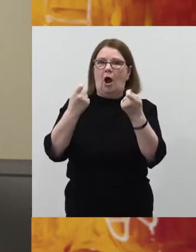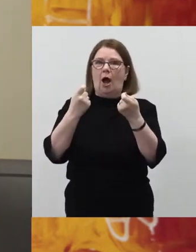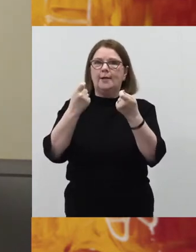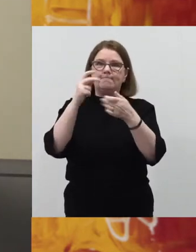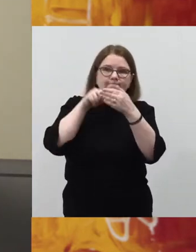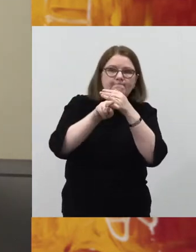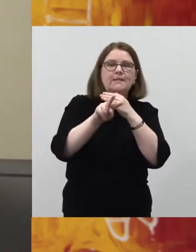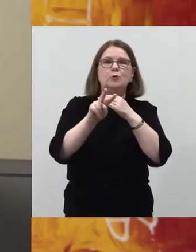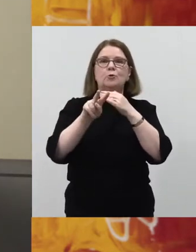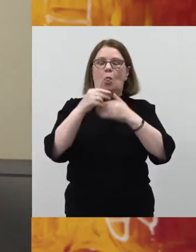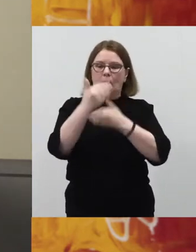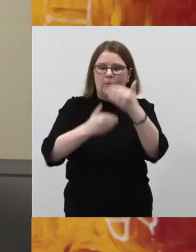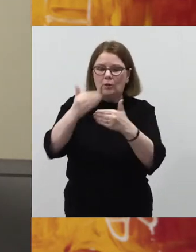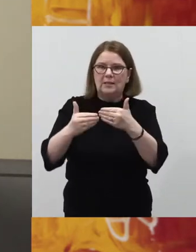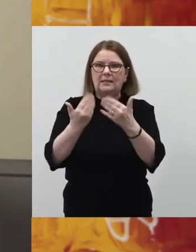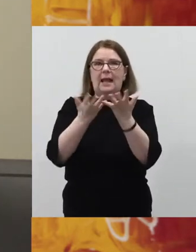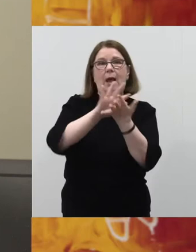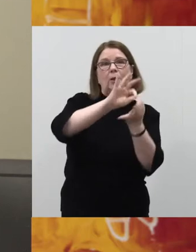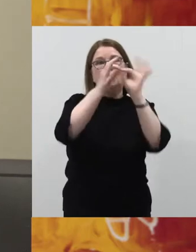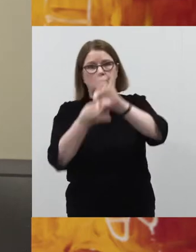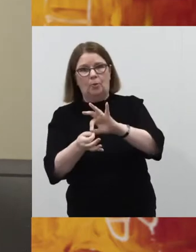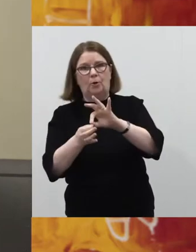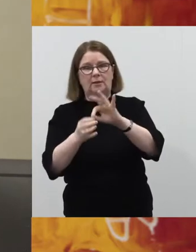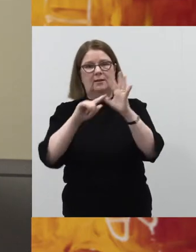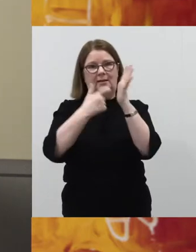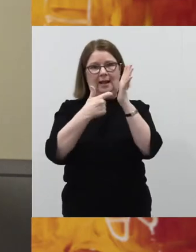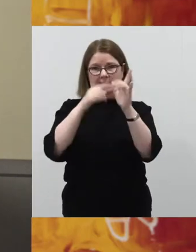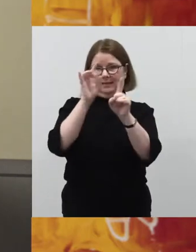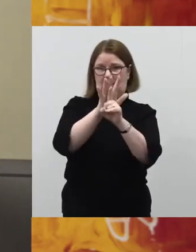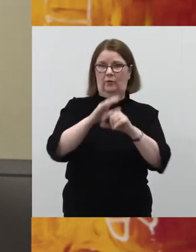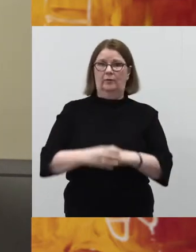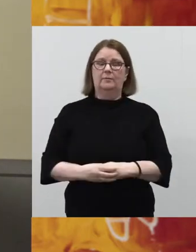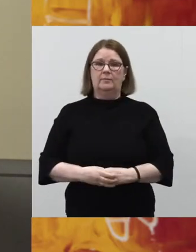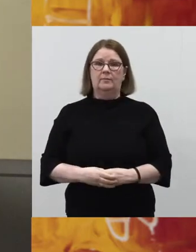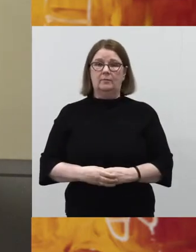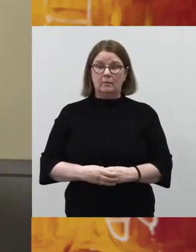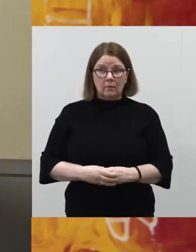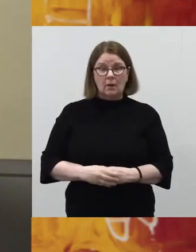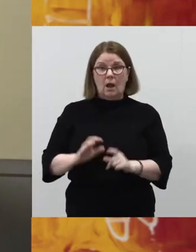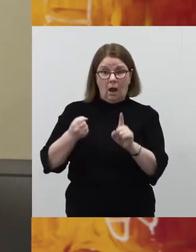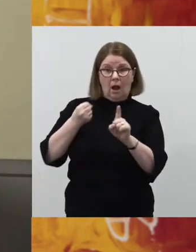are its products. I do not underestimate the severe